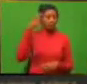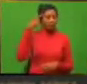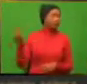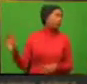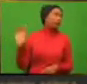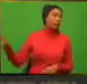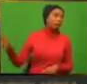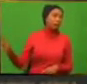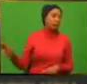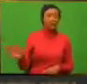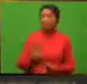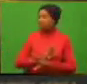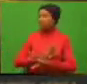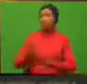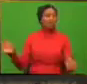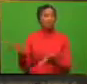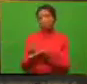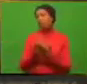is not going to help.